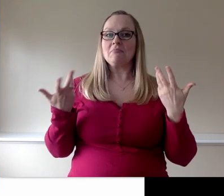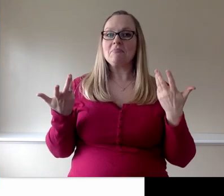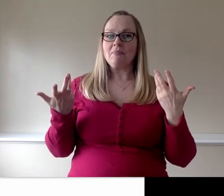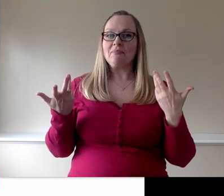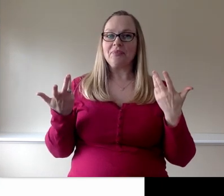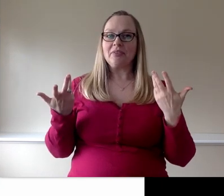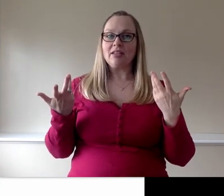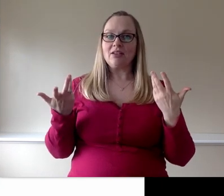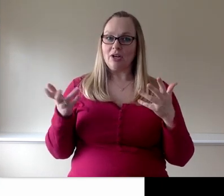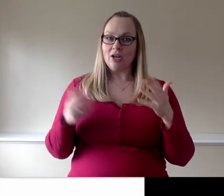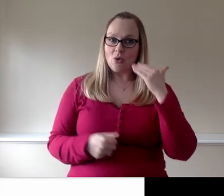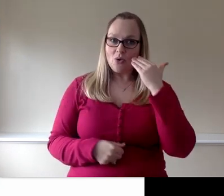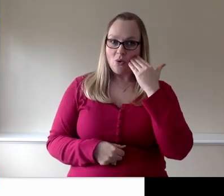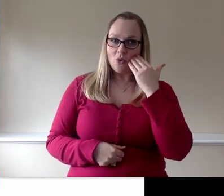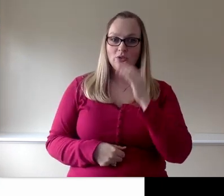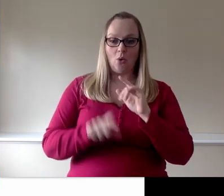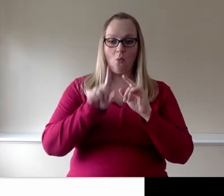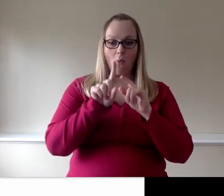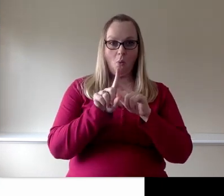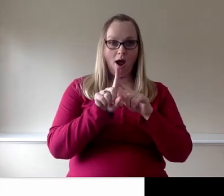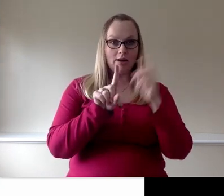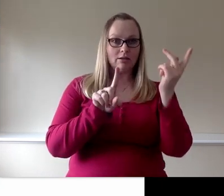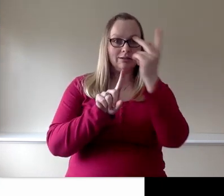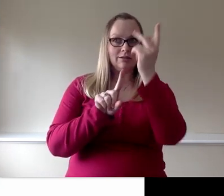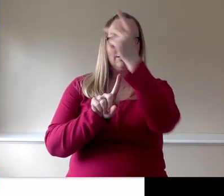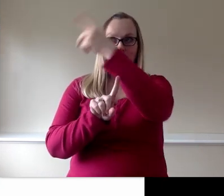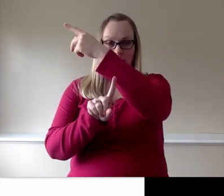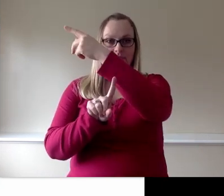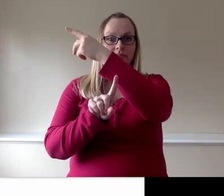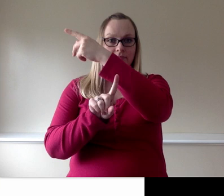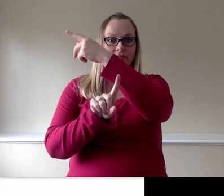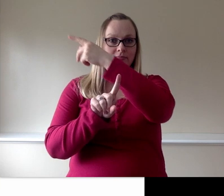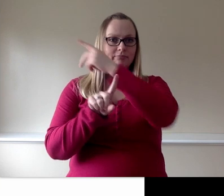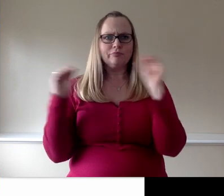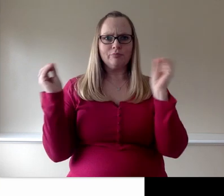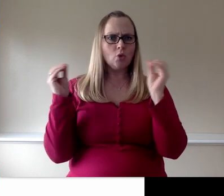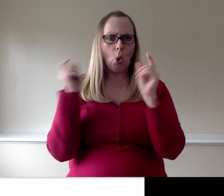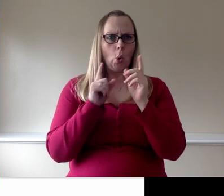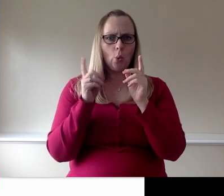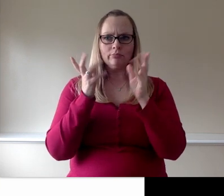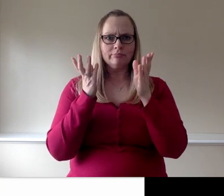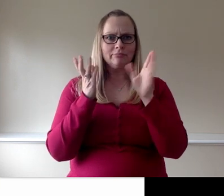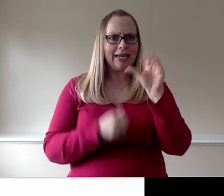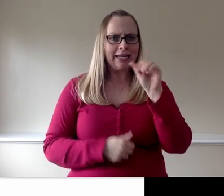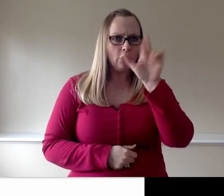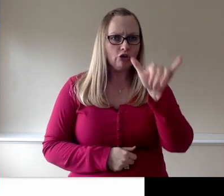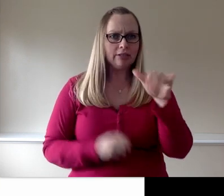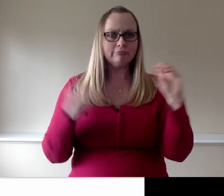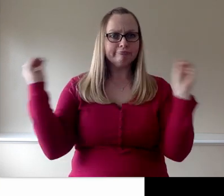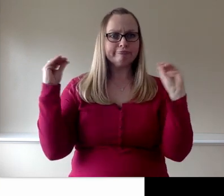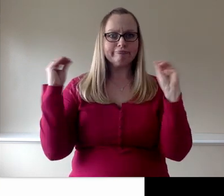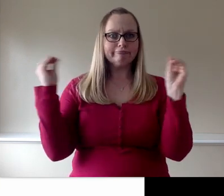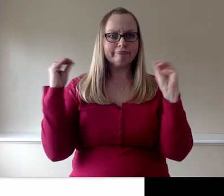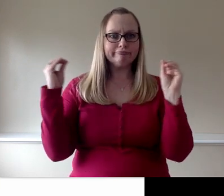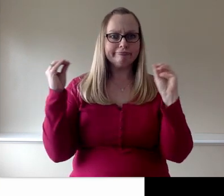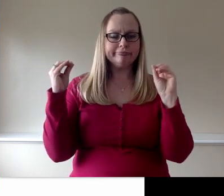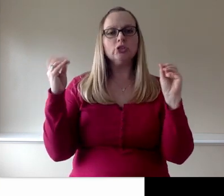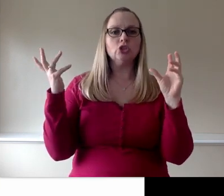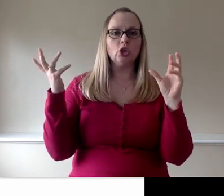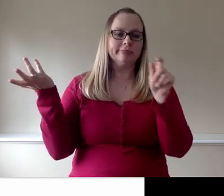middle number by all 3 numbers up on top. There were no carries, so I'm done with the